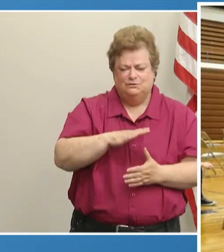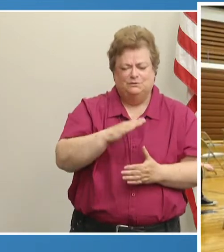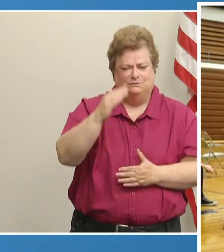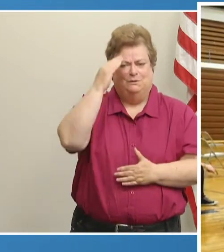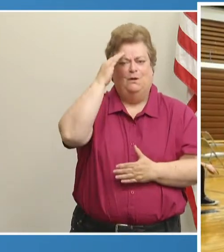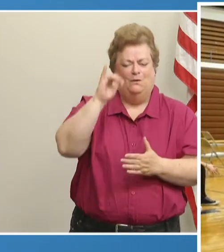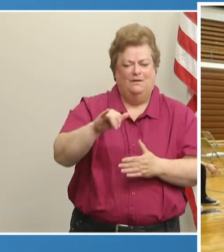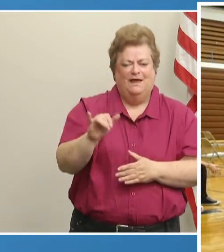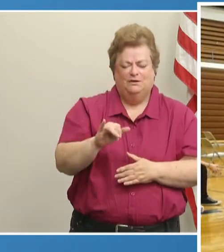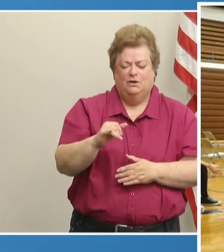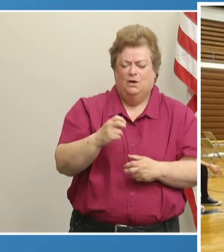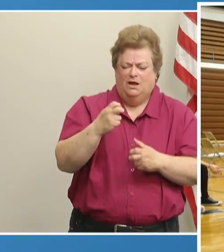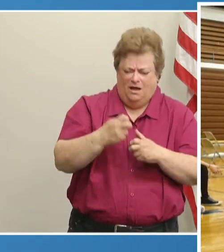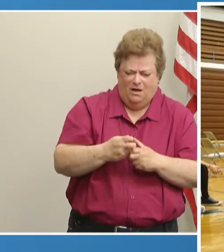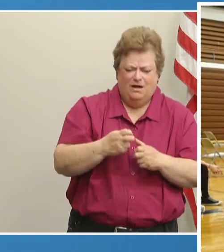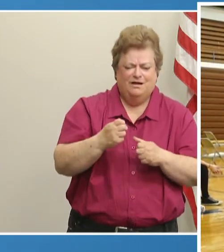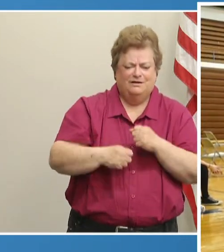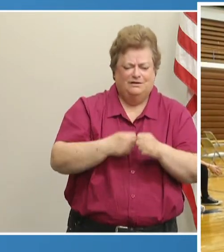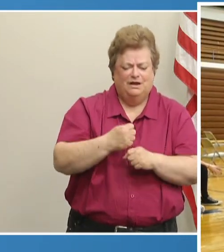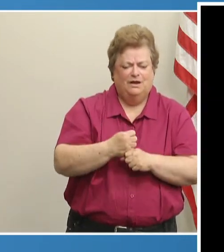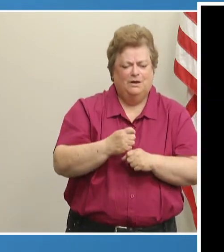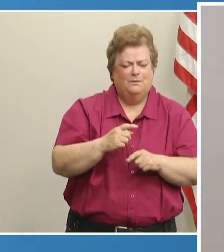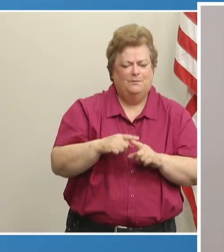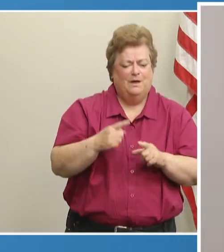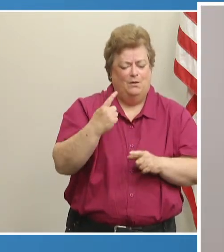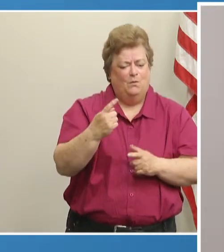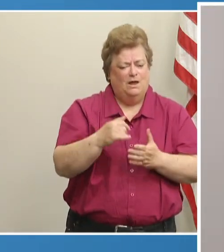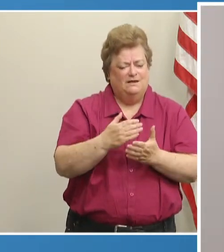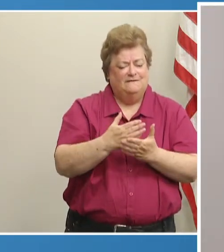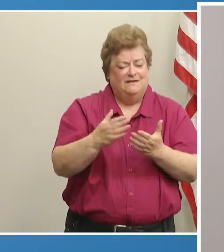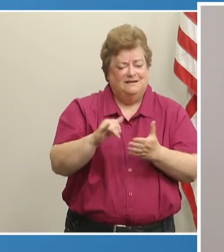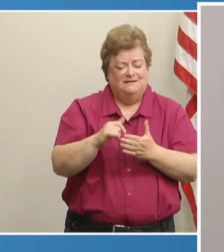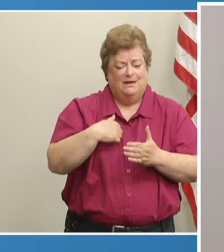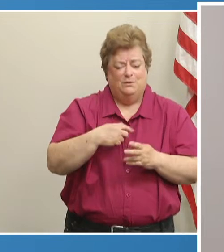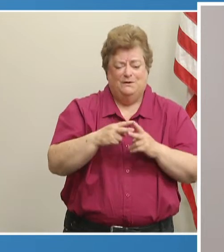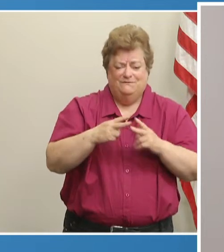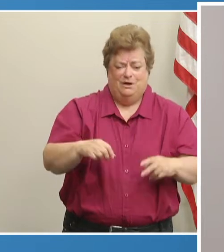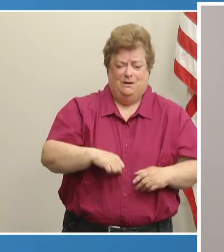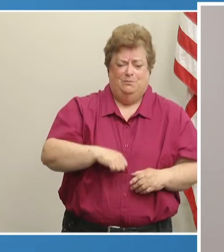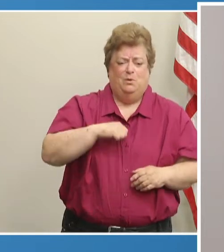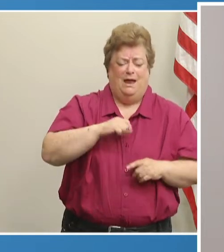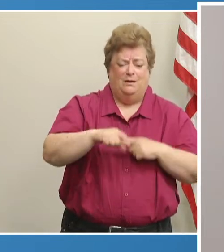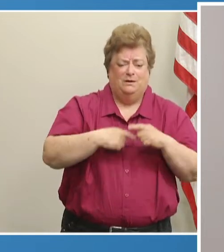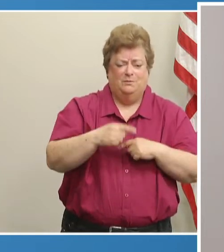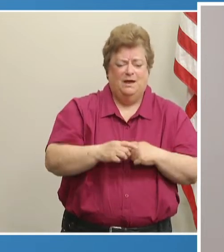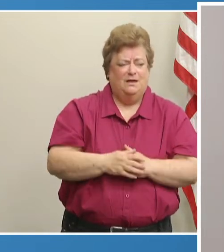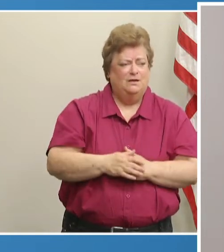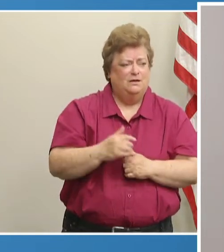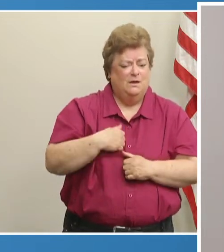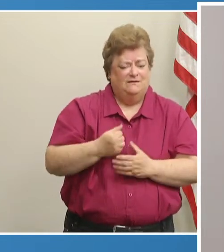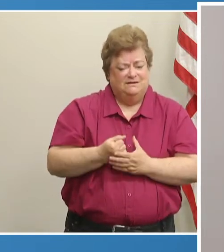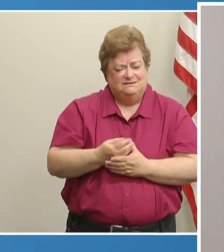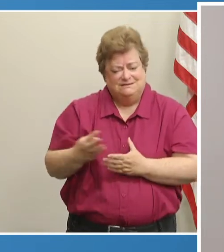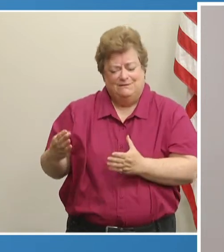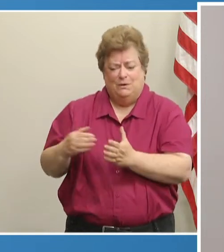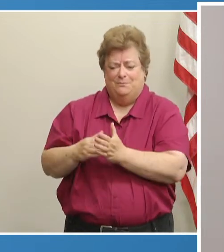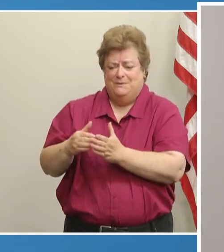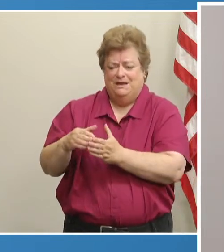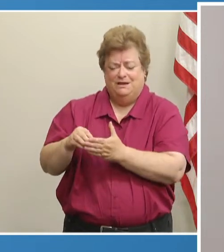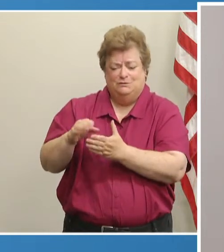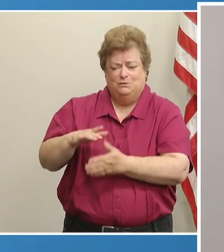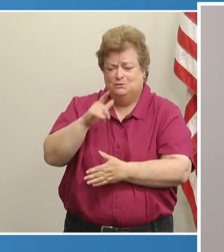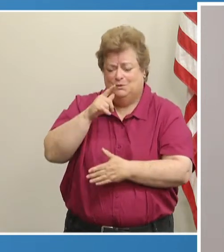It's been a difficult year, but it's been a manageable year. And one of the things that we're really proud of in Lincoln is that while there's still several million students that have not